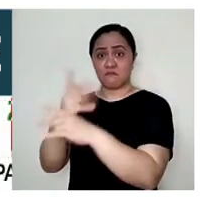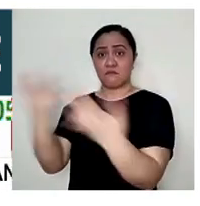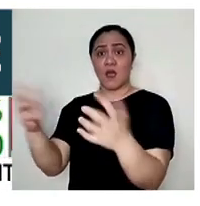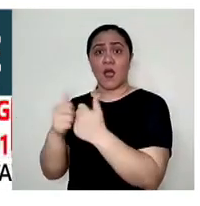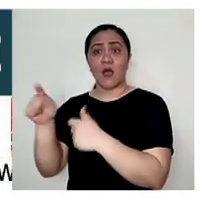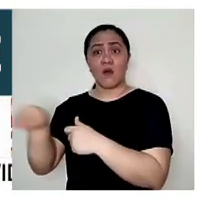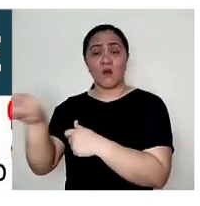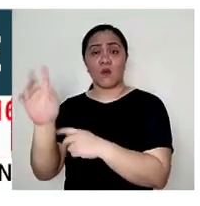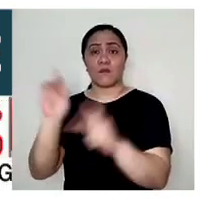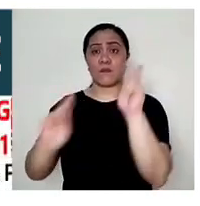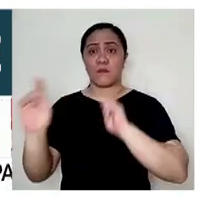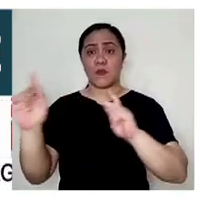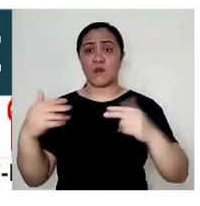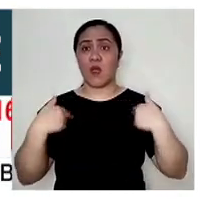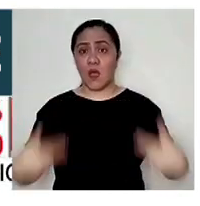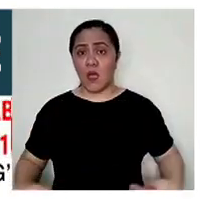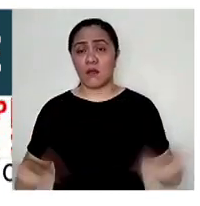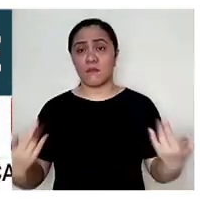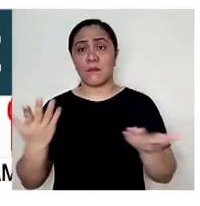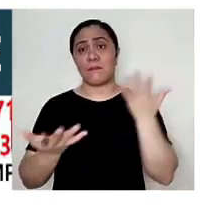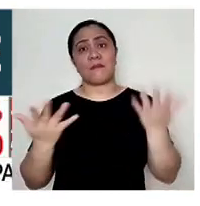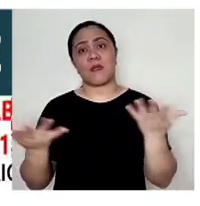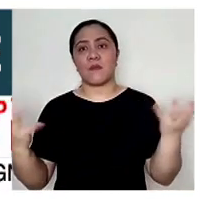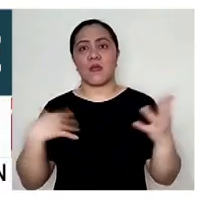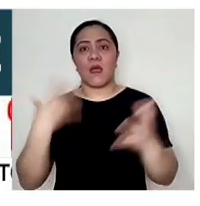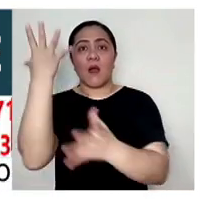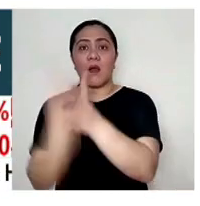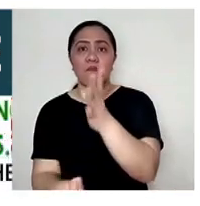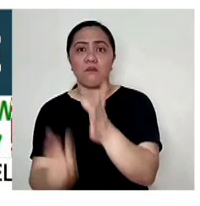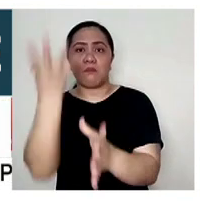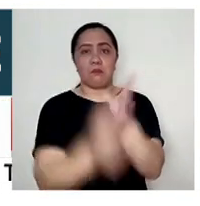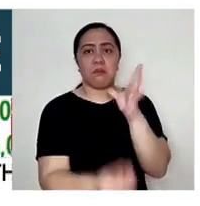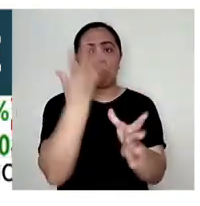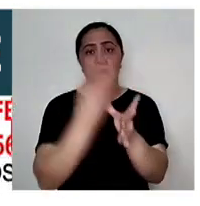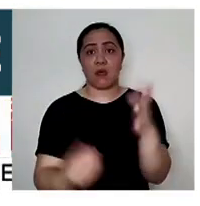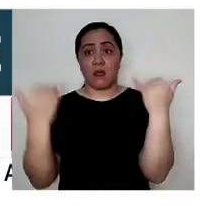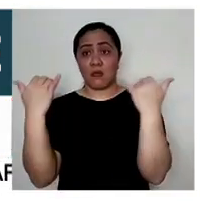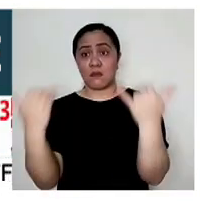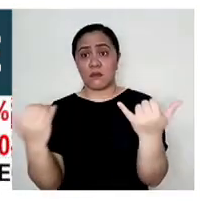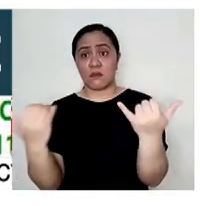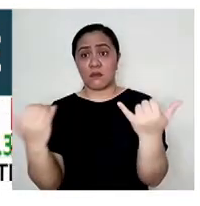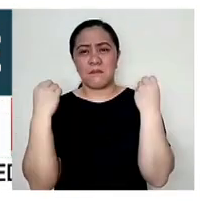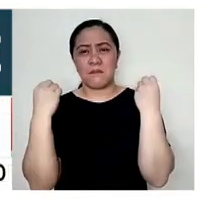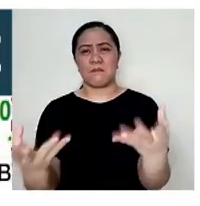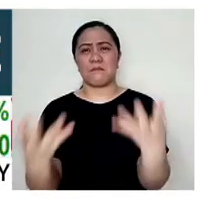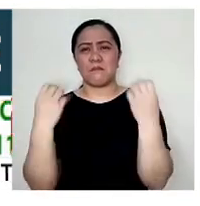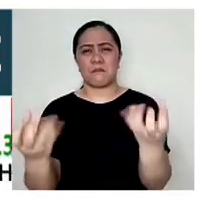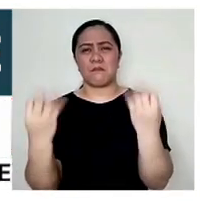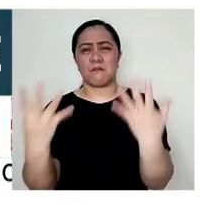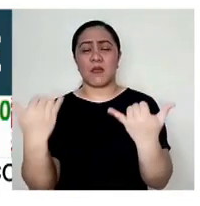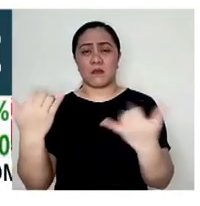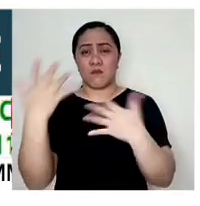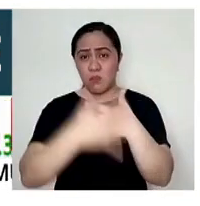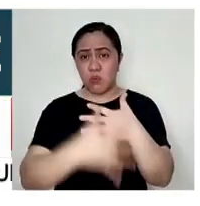health frontliners, may just disappear. They will, you know, even now, there are already ongoing